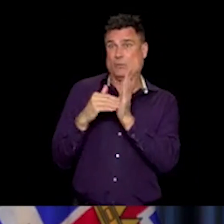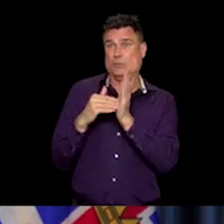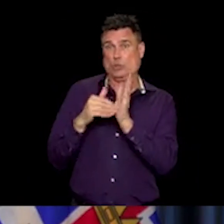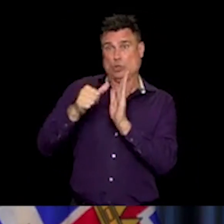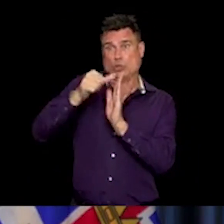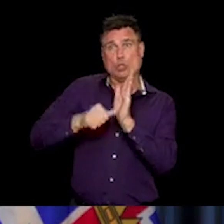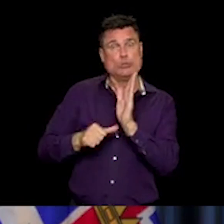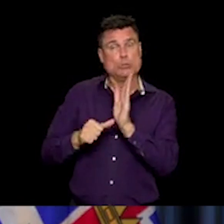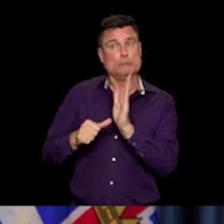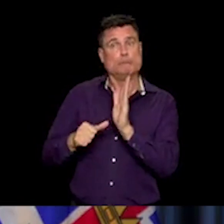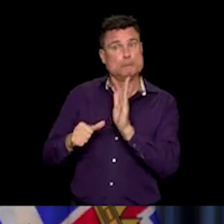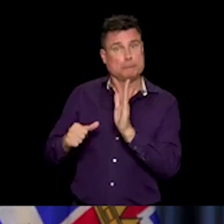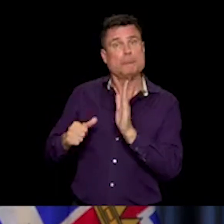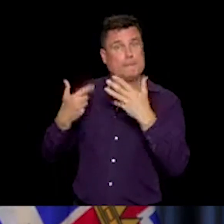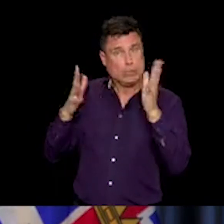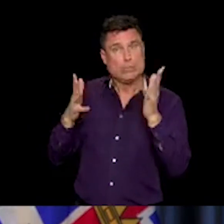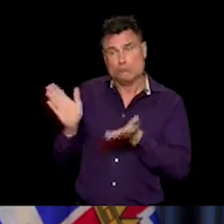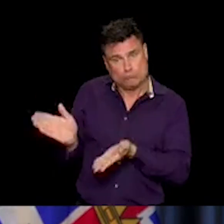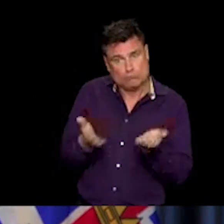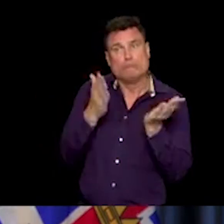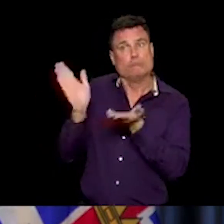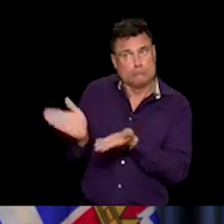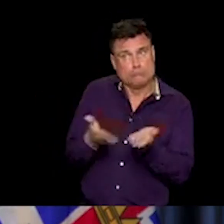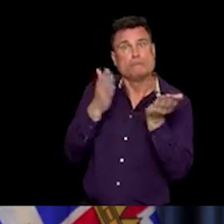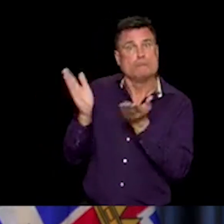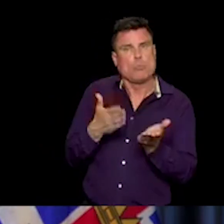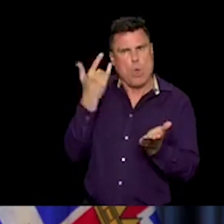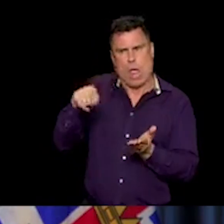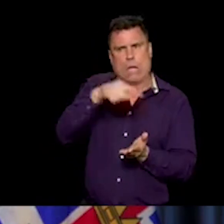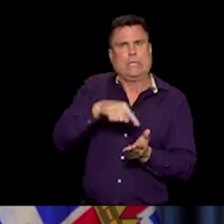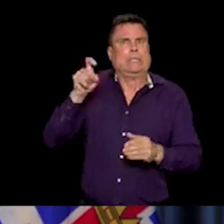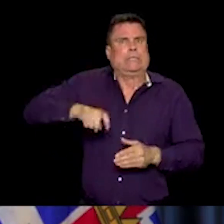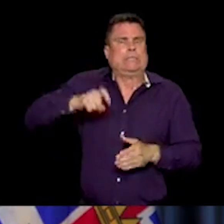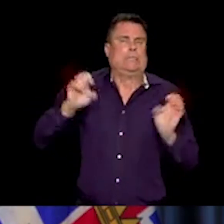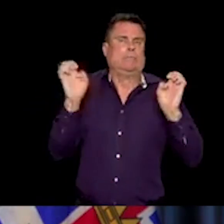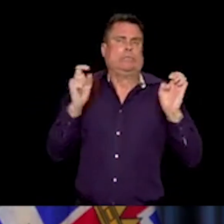7,121 in Fraser Health, 4,879 in Vancouver Coastal Health,